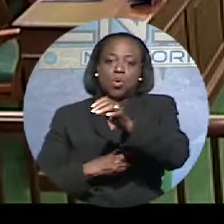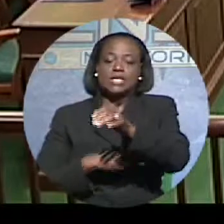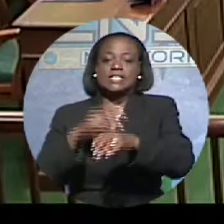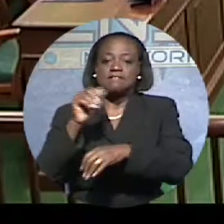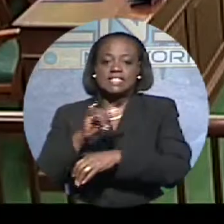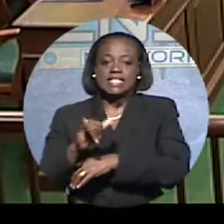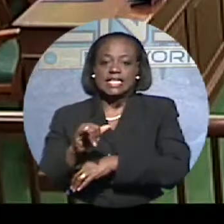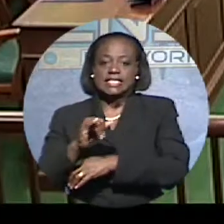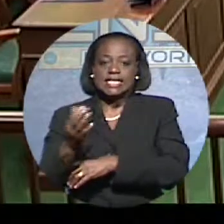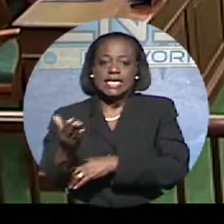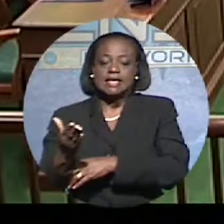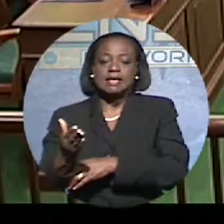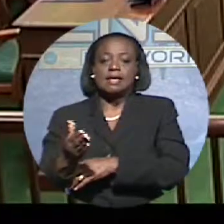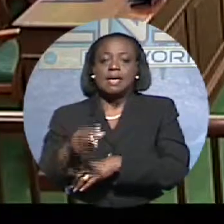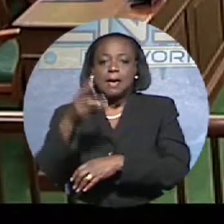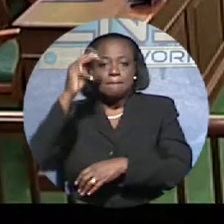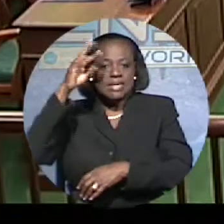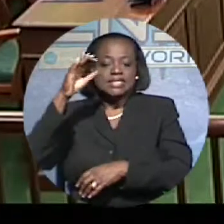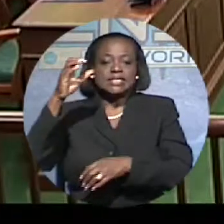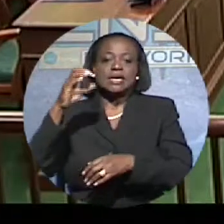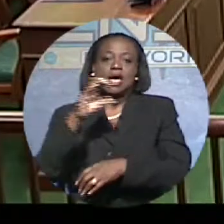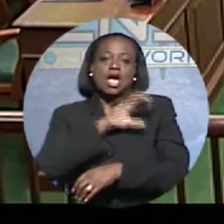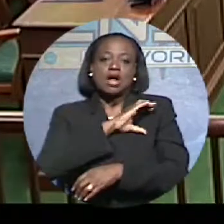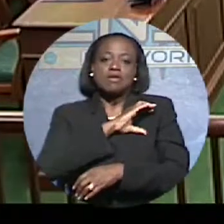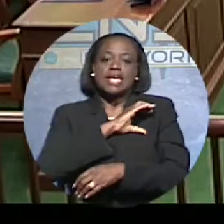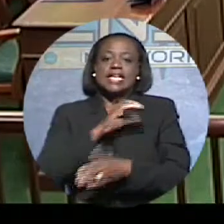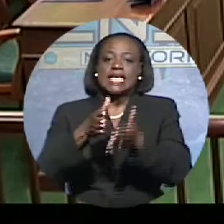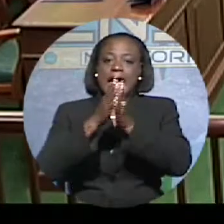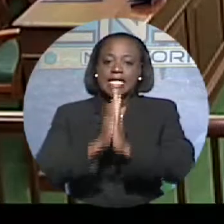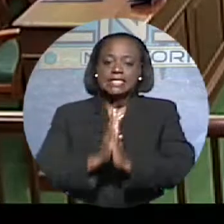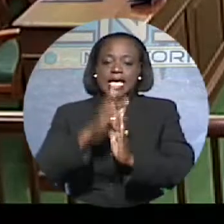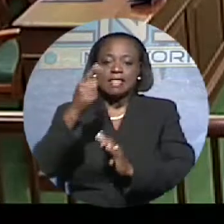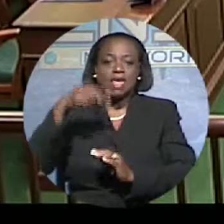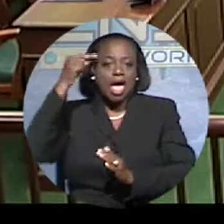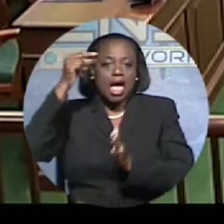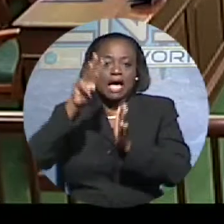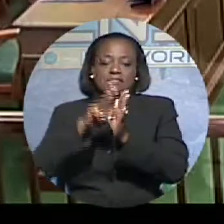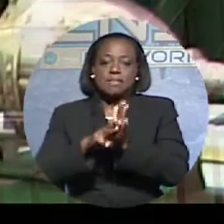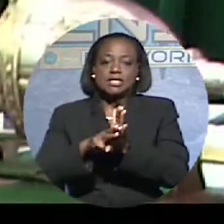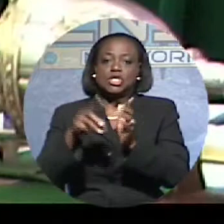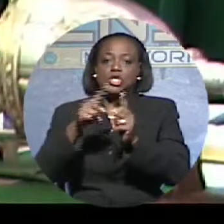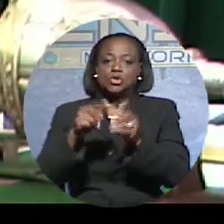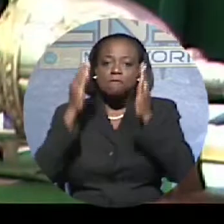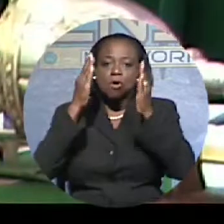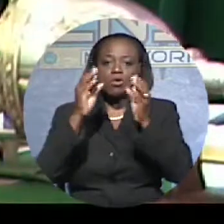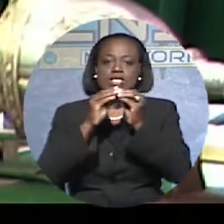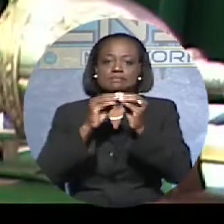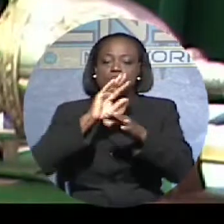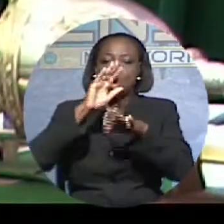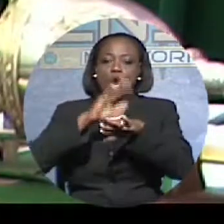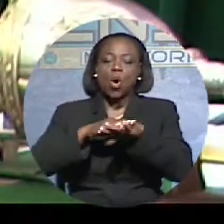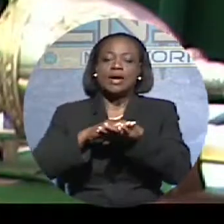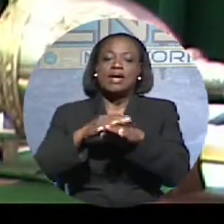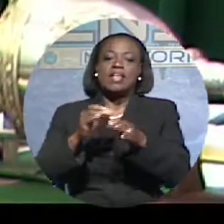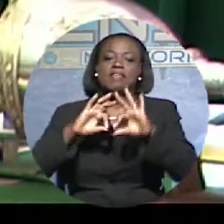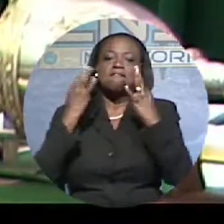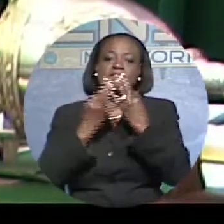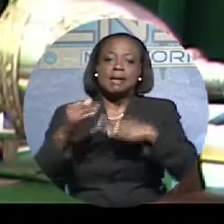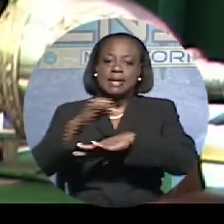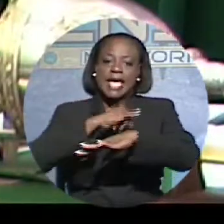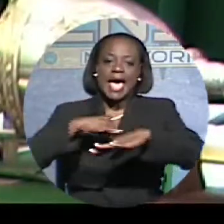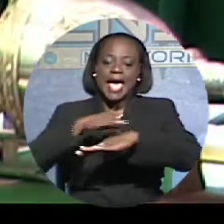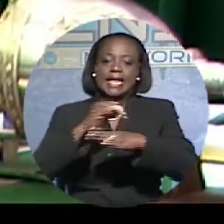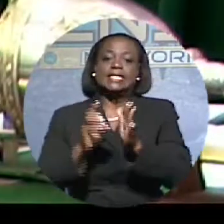on the government to focus more attention on Family Island development as the potential exists with most, if not all of